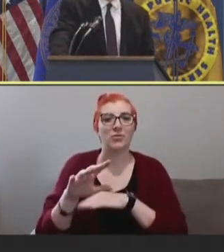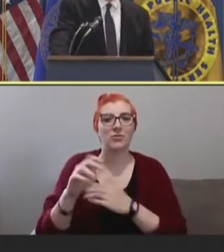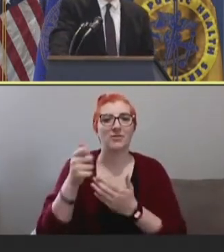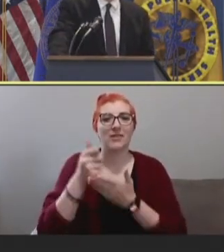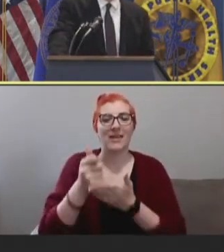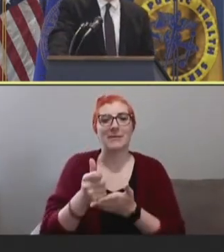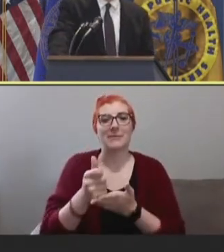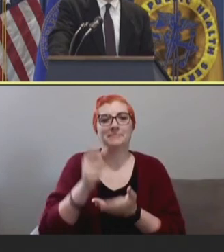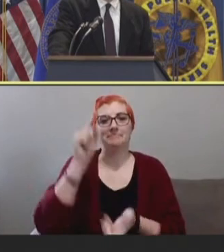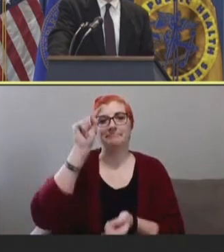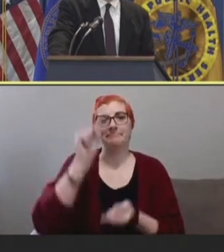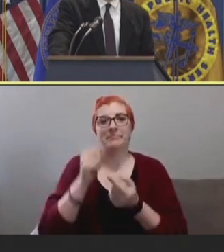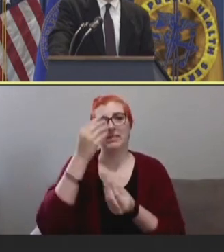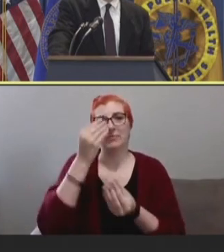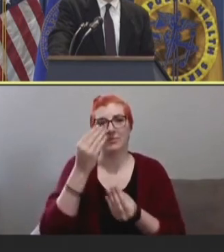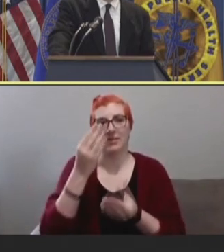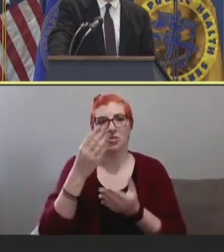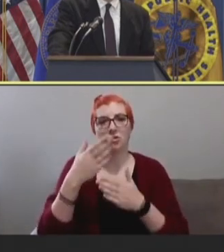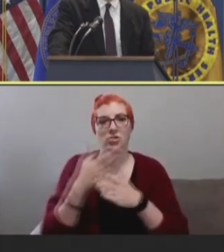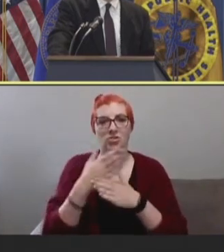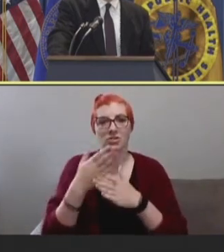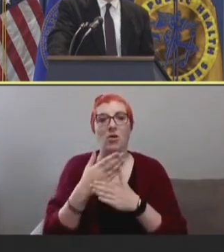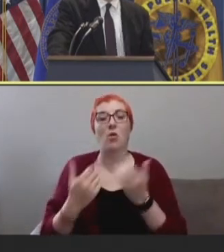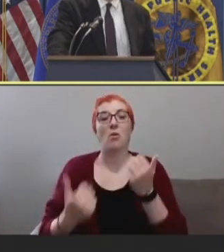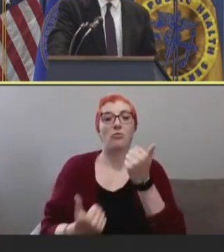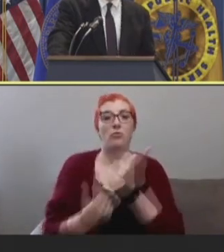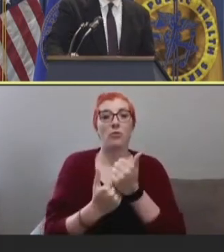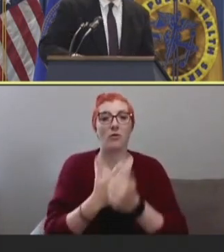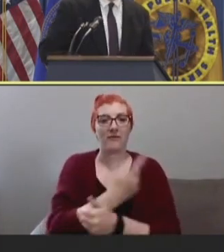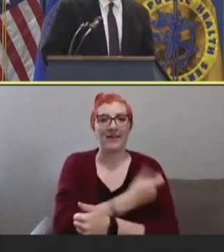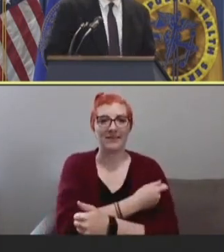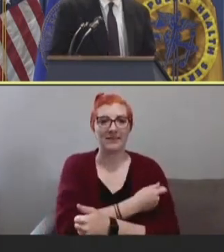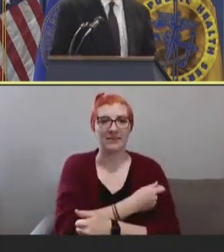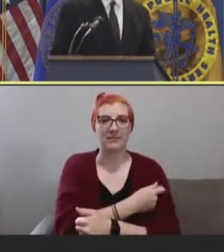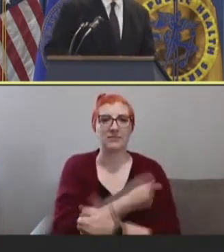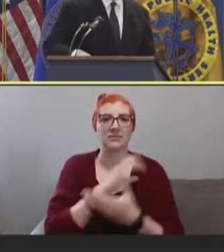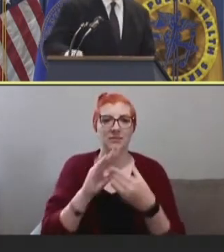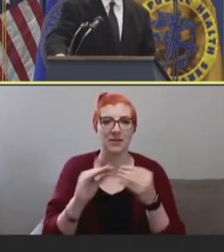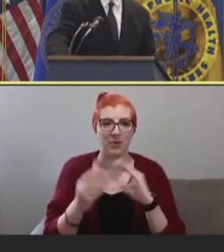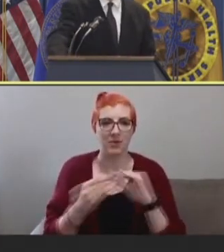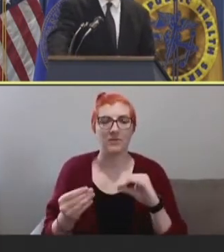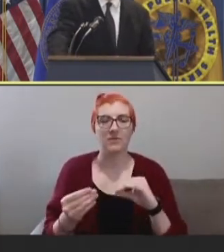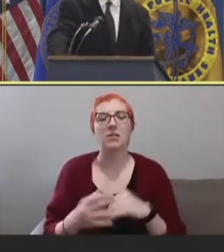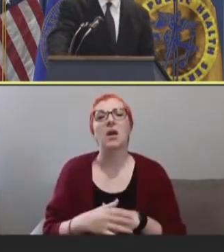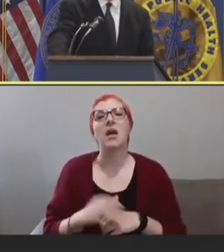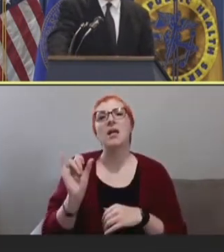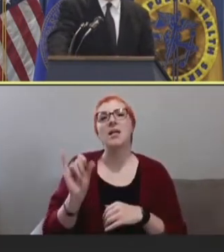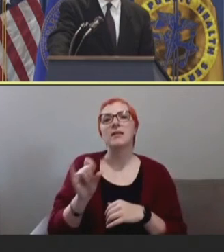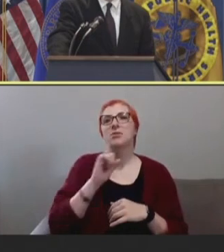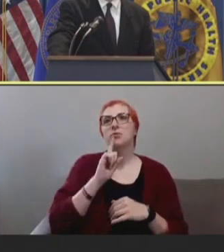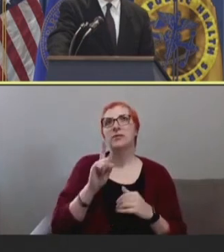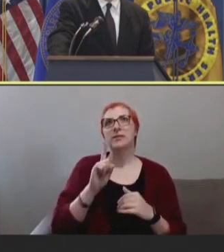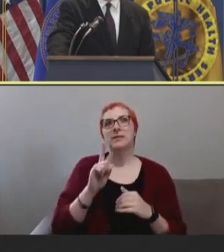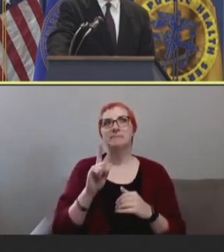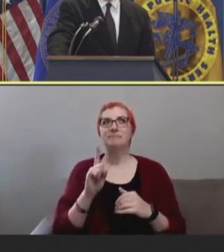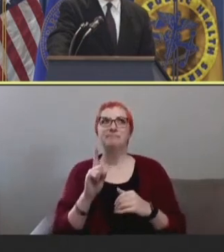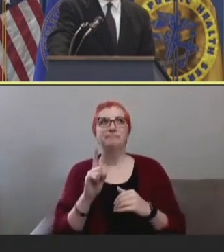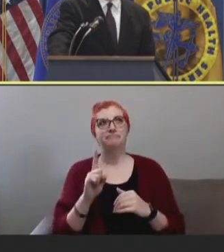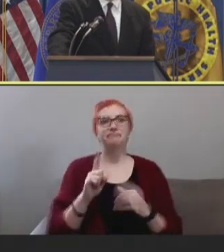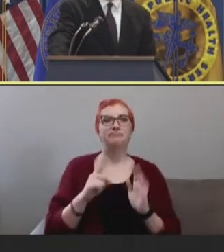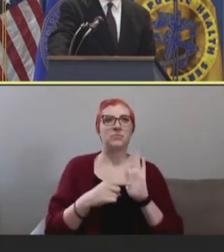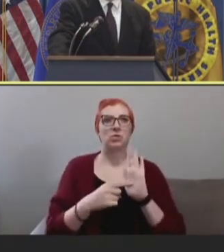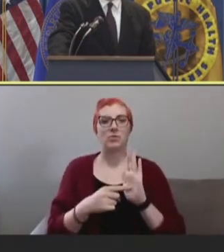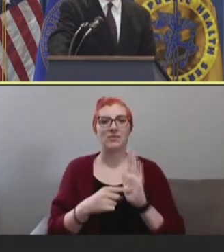This is really a reflection of the fact that that anti-vaccination